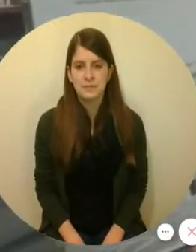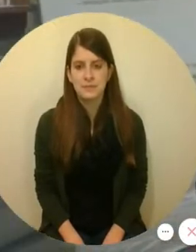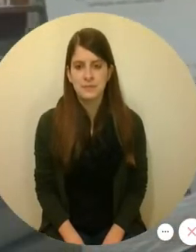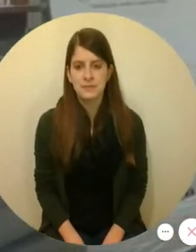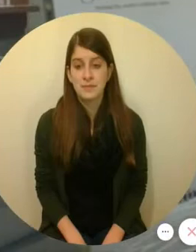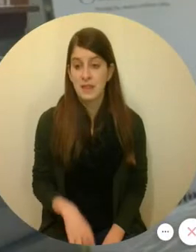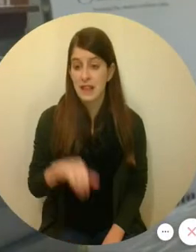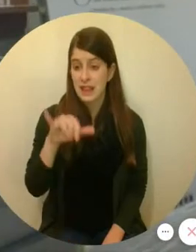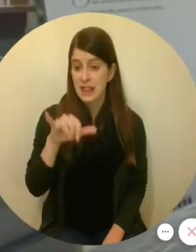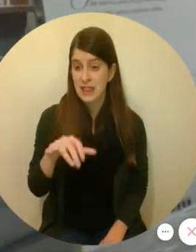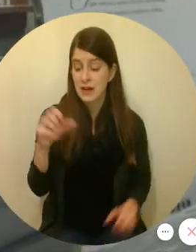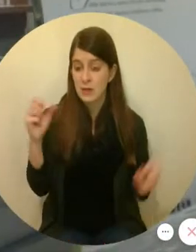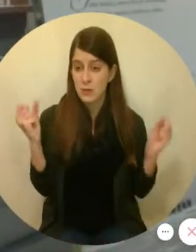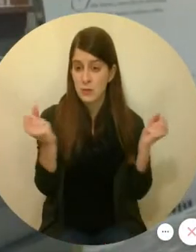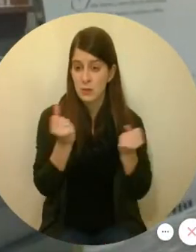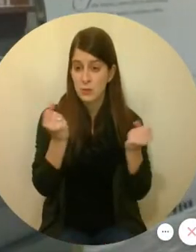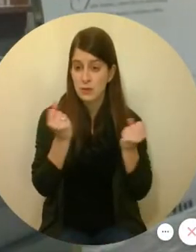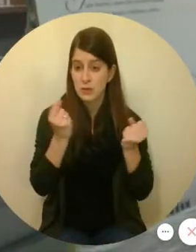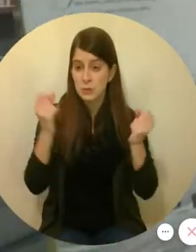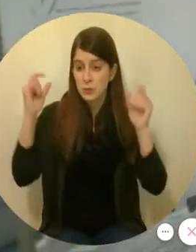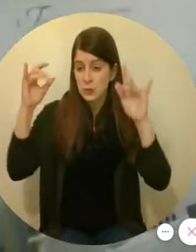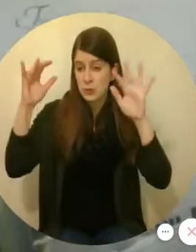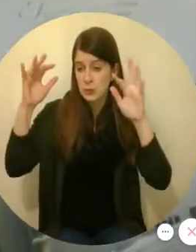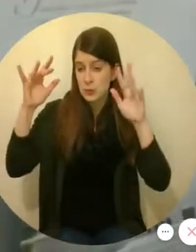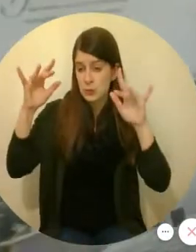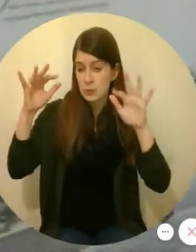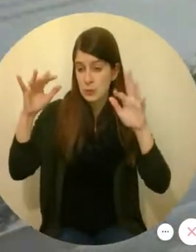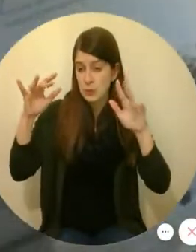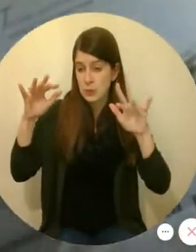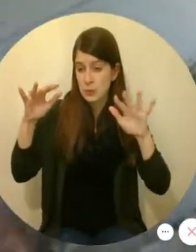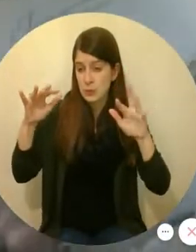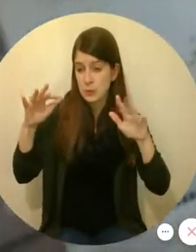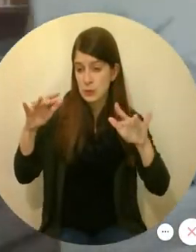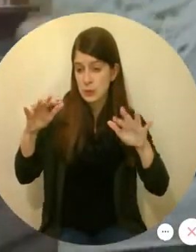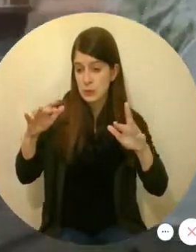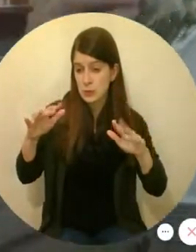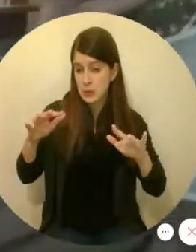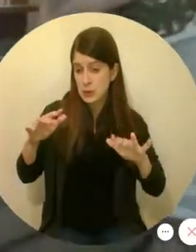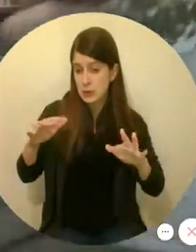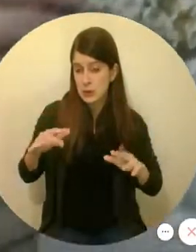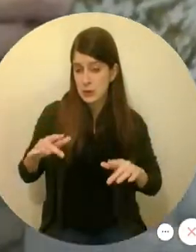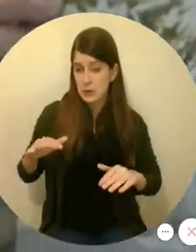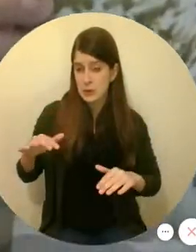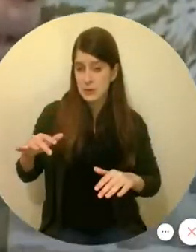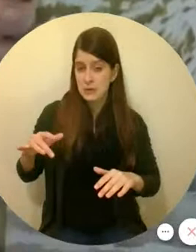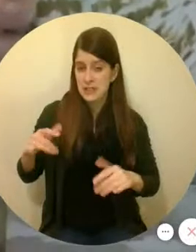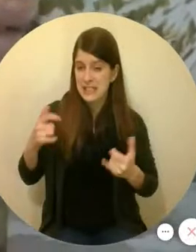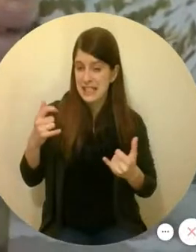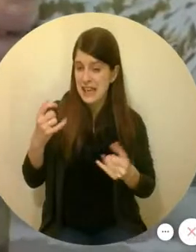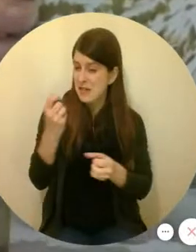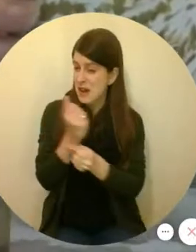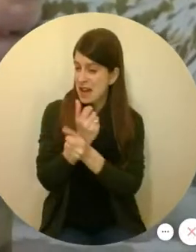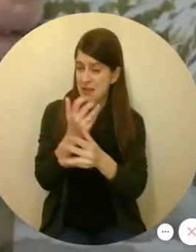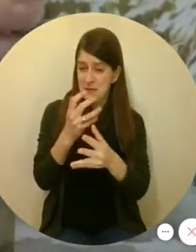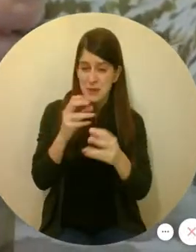That winter, snow fell on everything, turning the world a brilliant white.